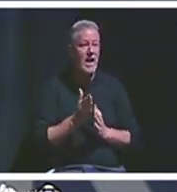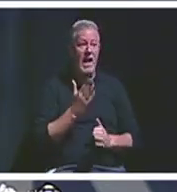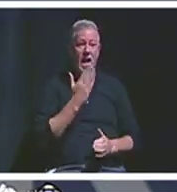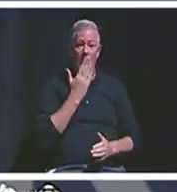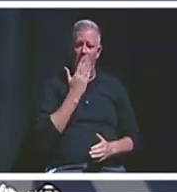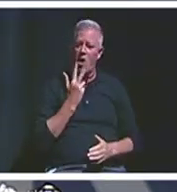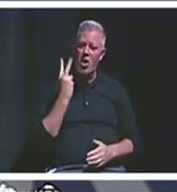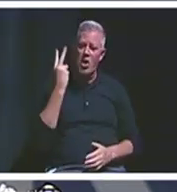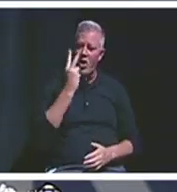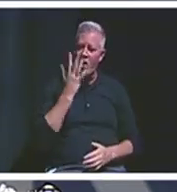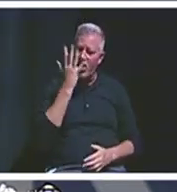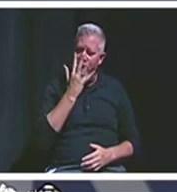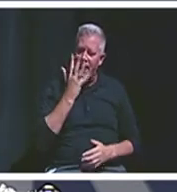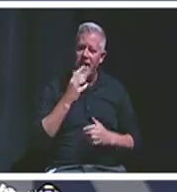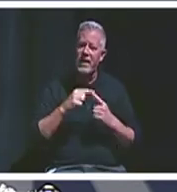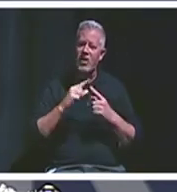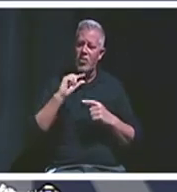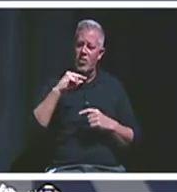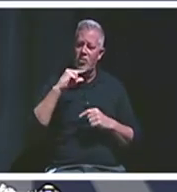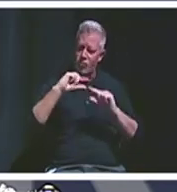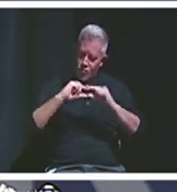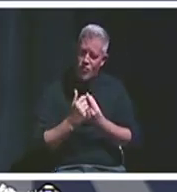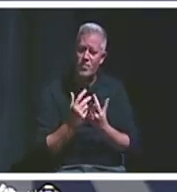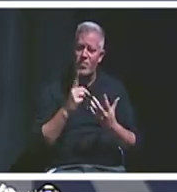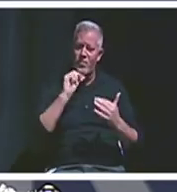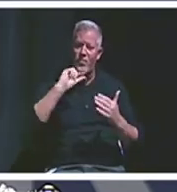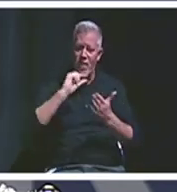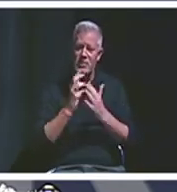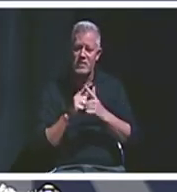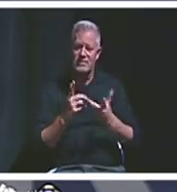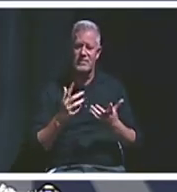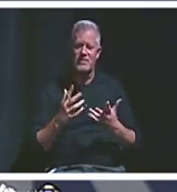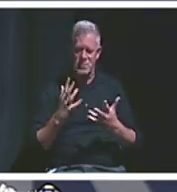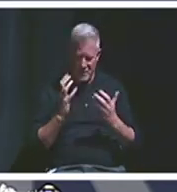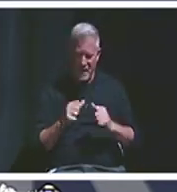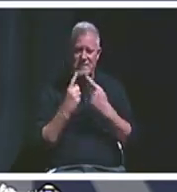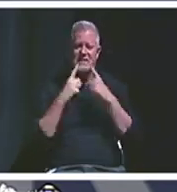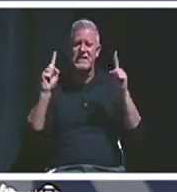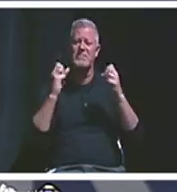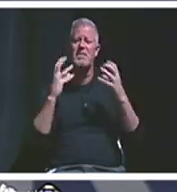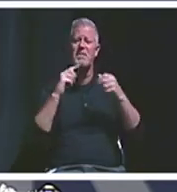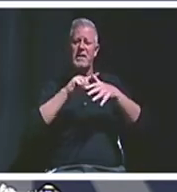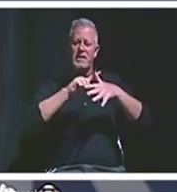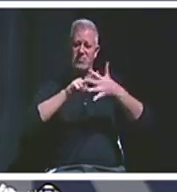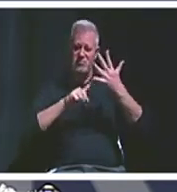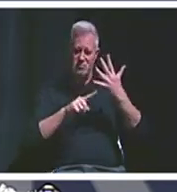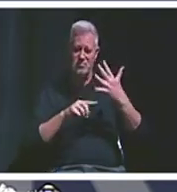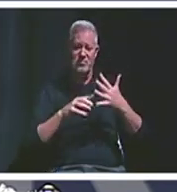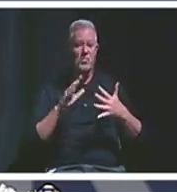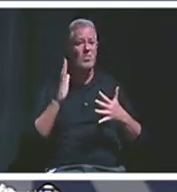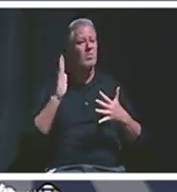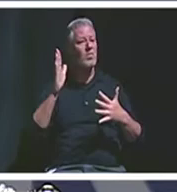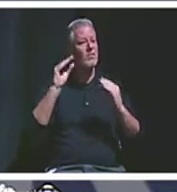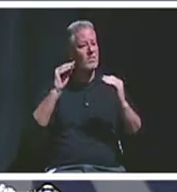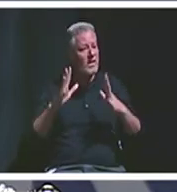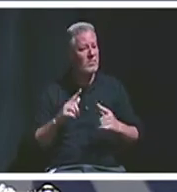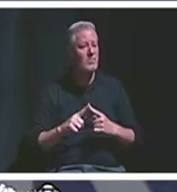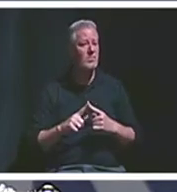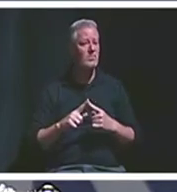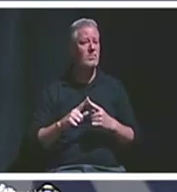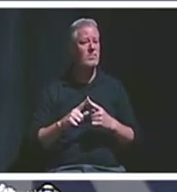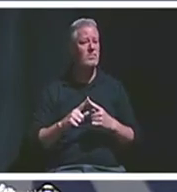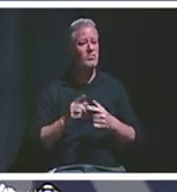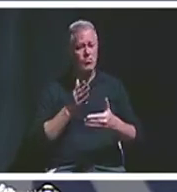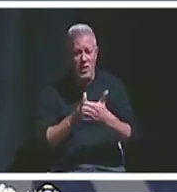of graduates who has the power to achieve boundless success in many arenas. Future professors, criminal defense attorneys, prosecutors,